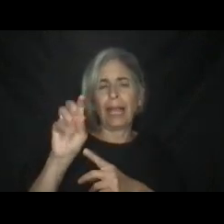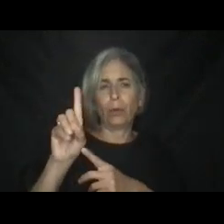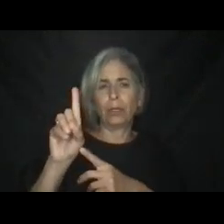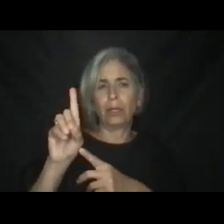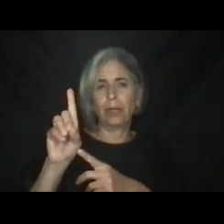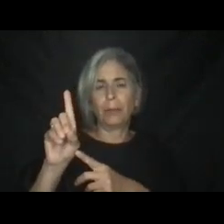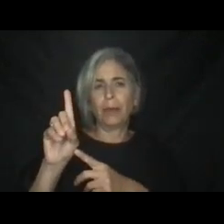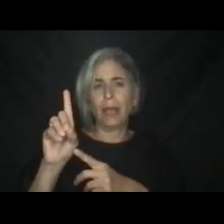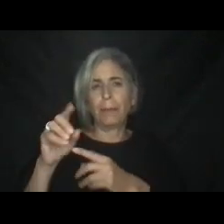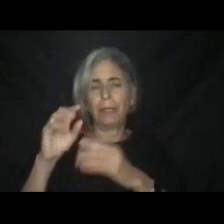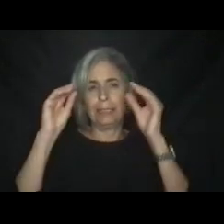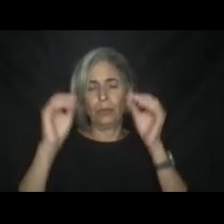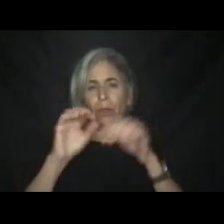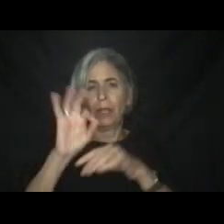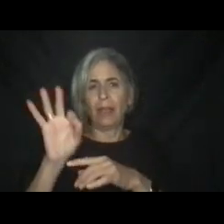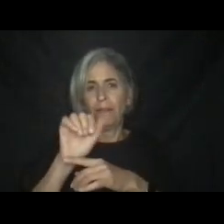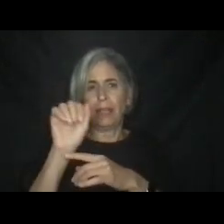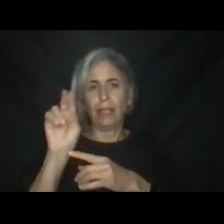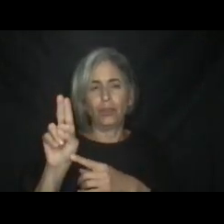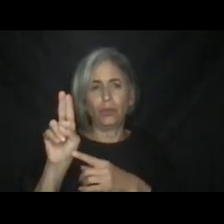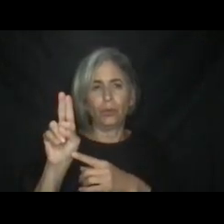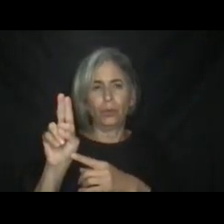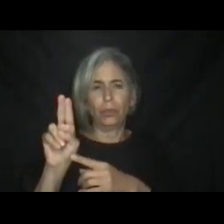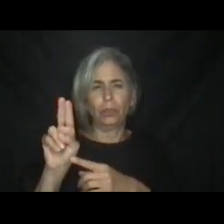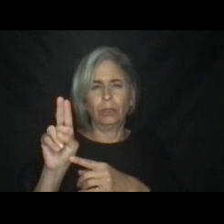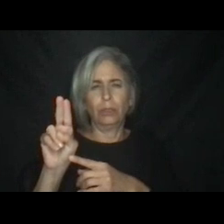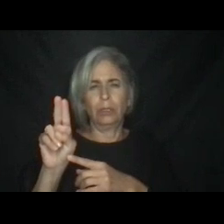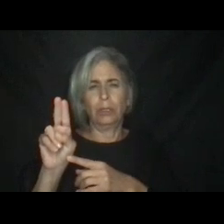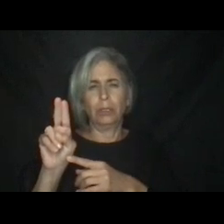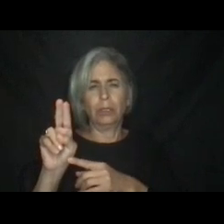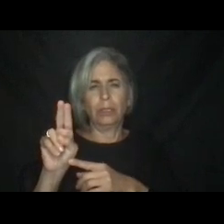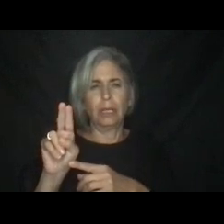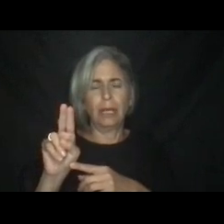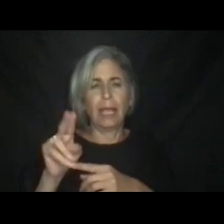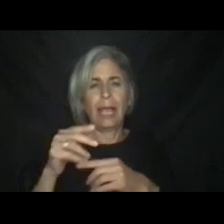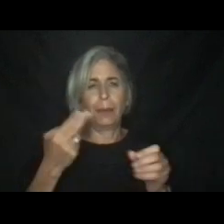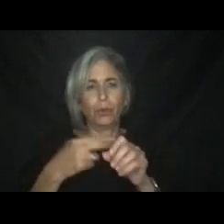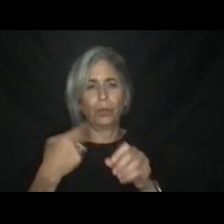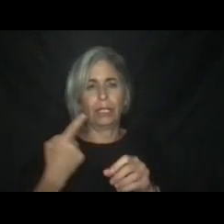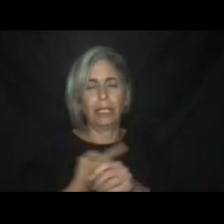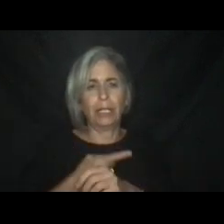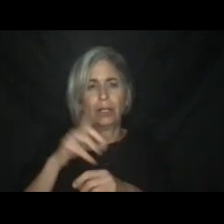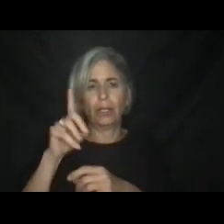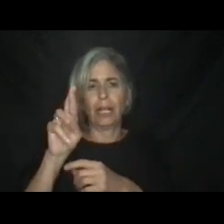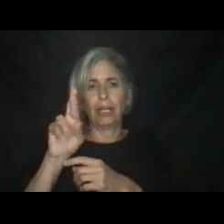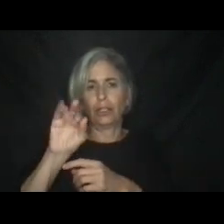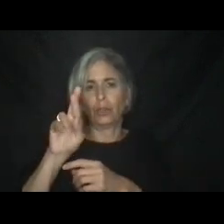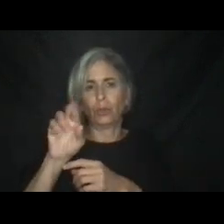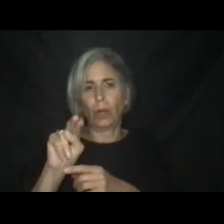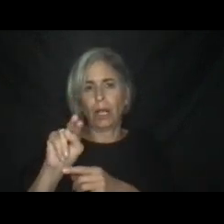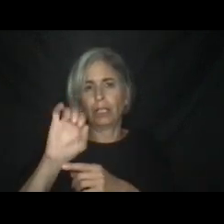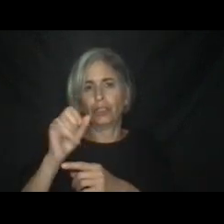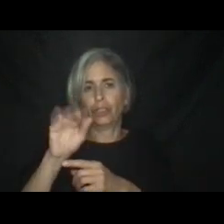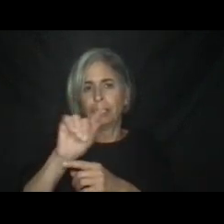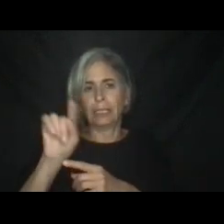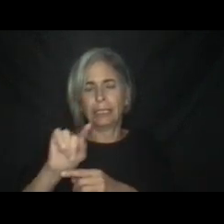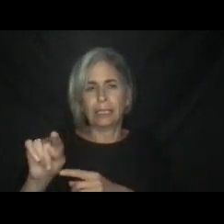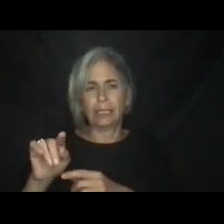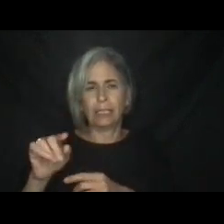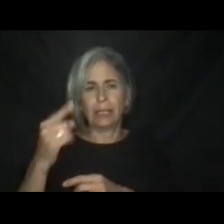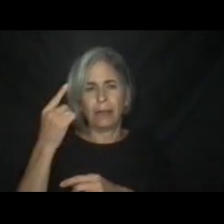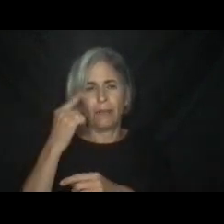with Florida Atlantic University's Geosciences Department. I'm also joined here this evening by Dr. Ron Schultz, also of the Geosciences Department of